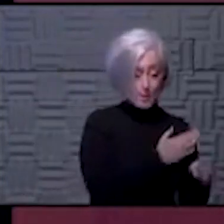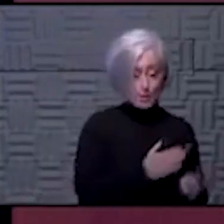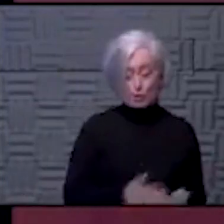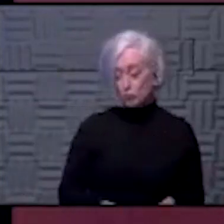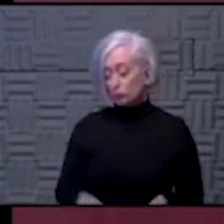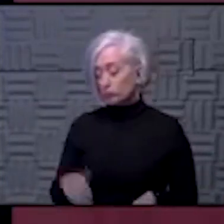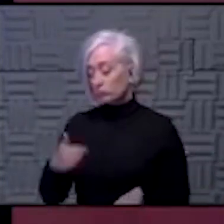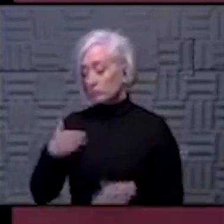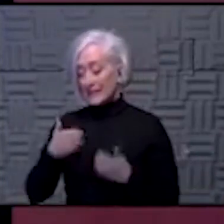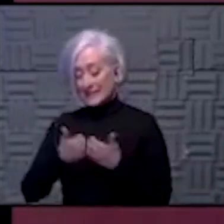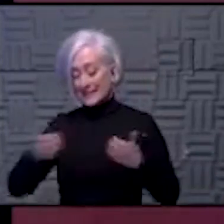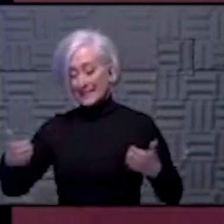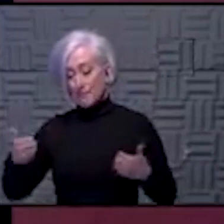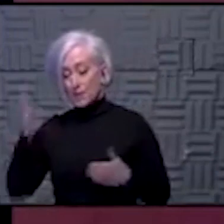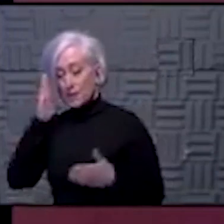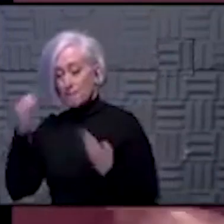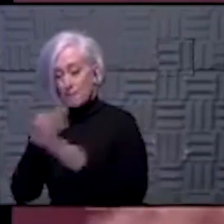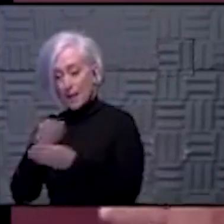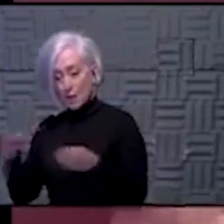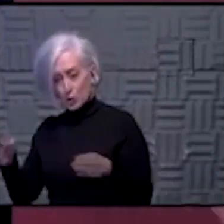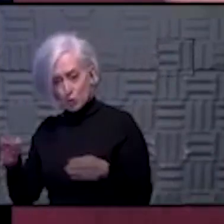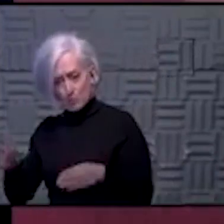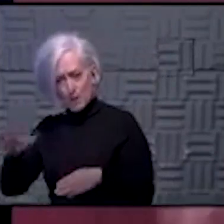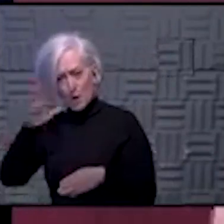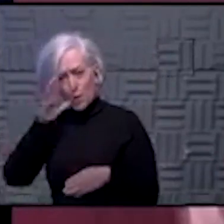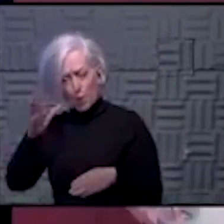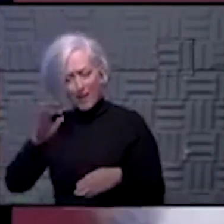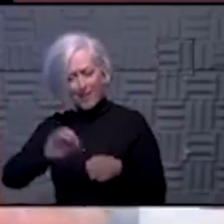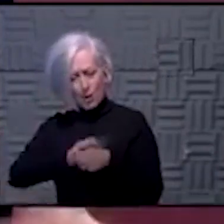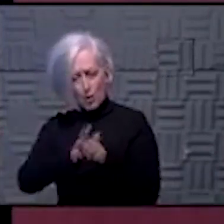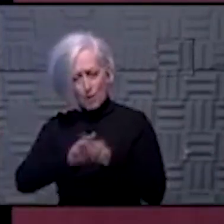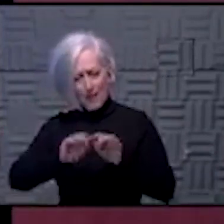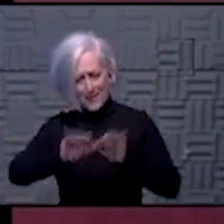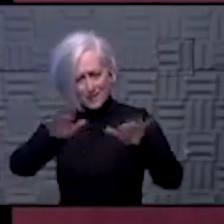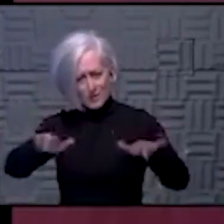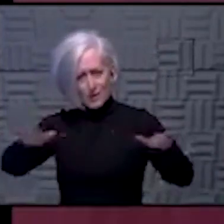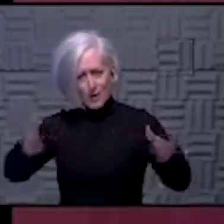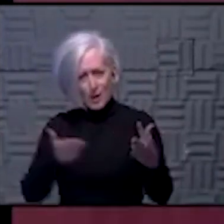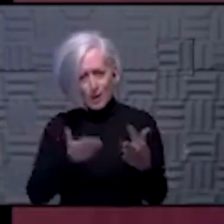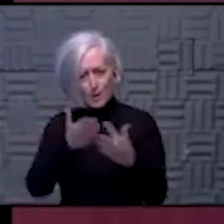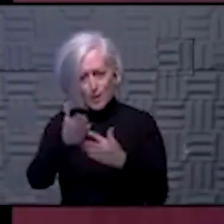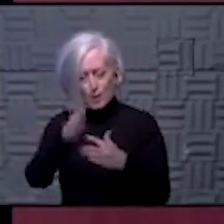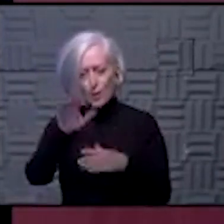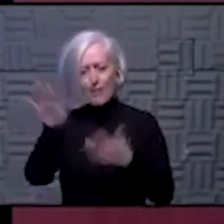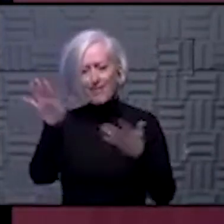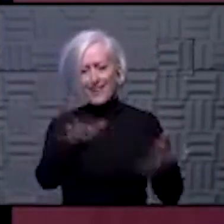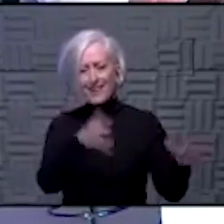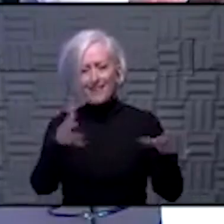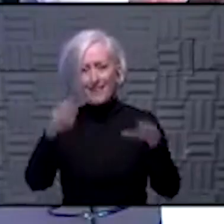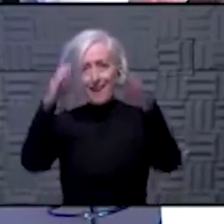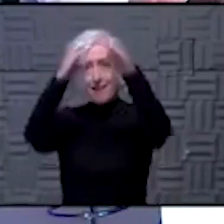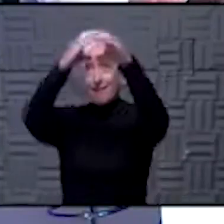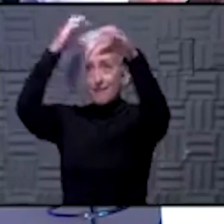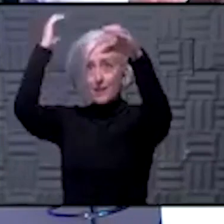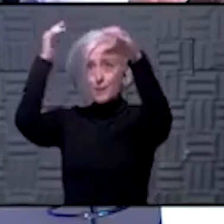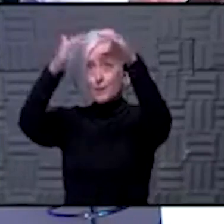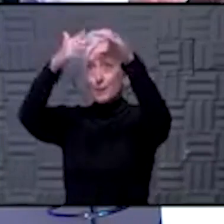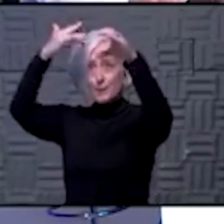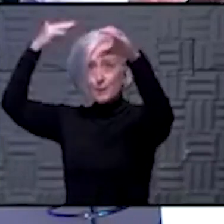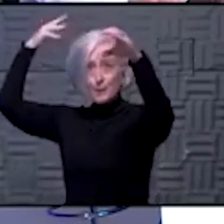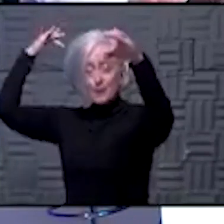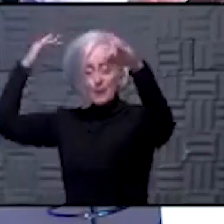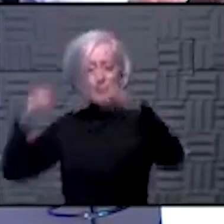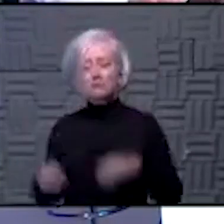there a worry in that? Yeah, Hawk, I think the ventilation thing and all that travel, probably not as much of a concern as early in the virus. Yeah, I think the simple answer to that